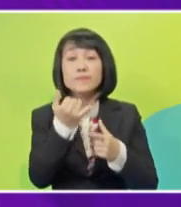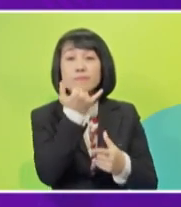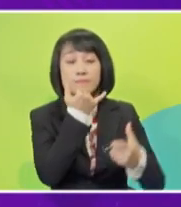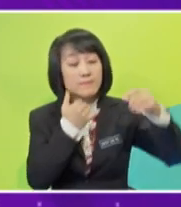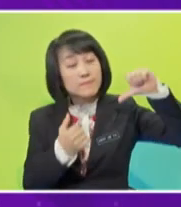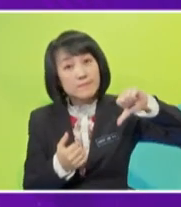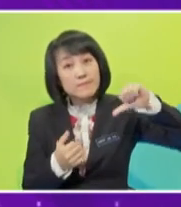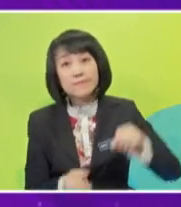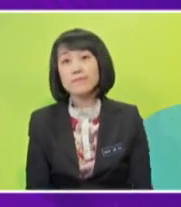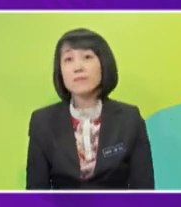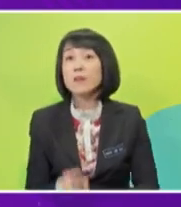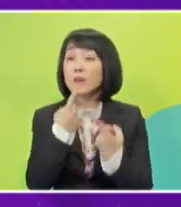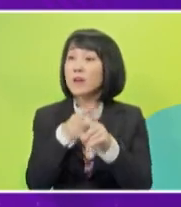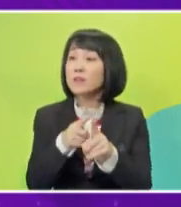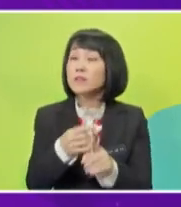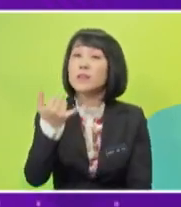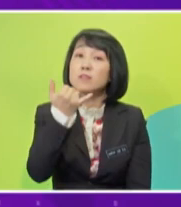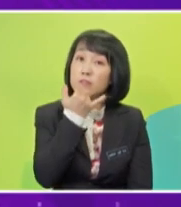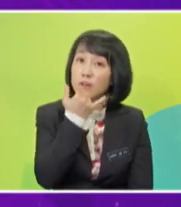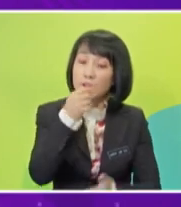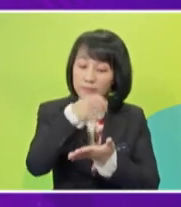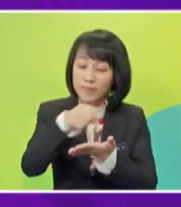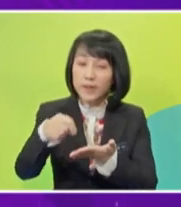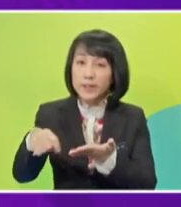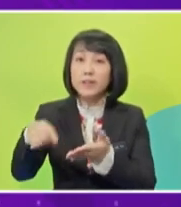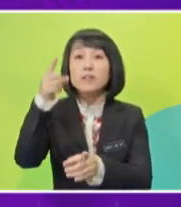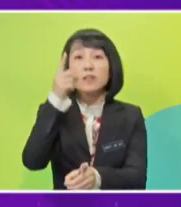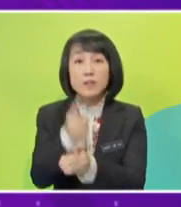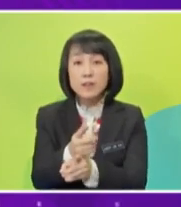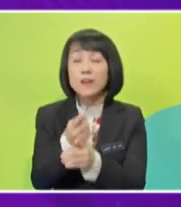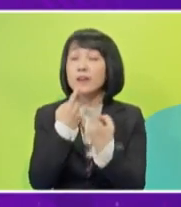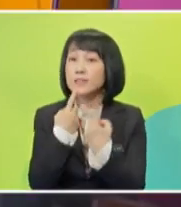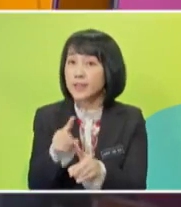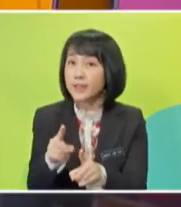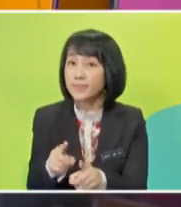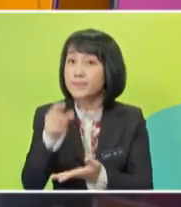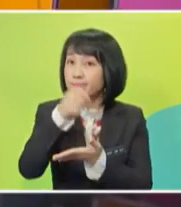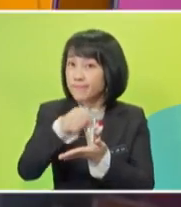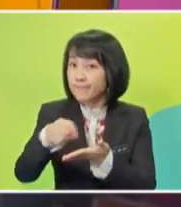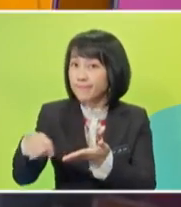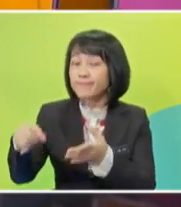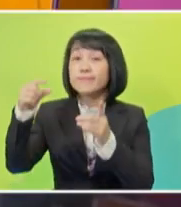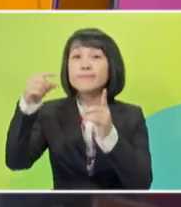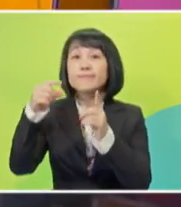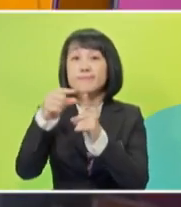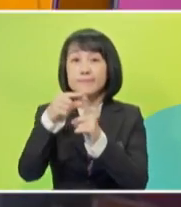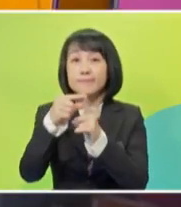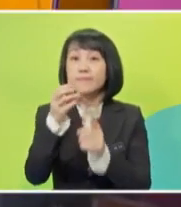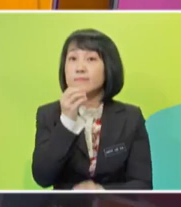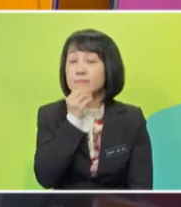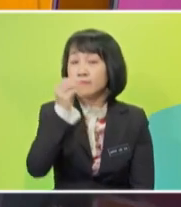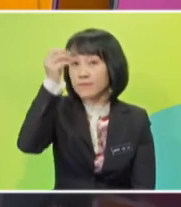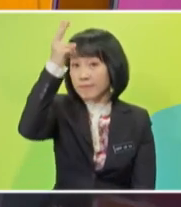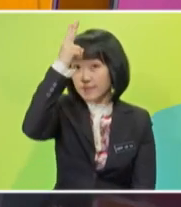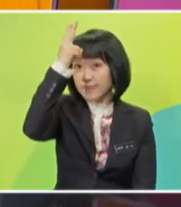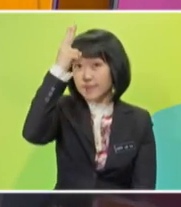now, pupils, can you write down on the paper the correct answer? So you write down, first of all, you write down goat, okay? And then you